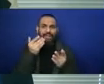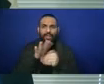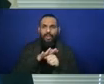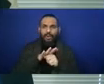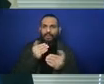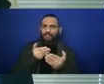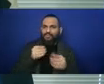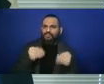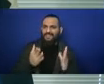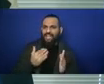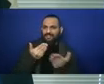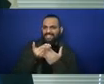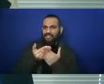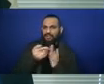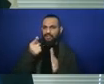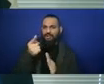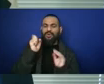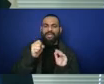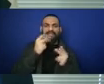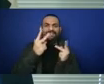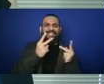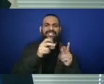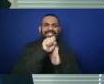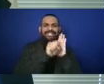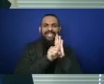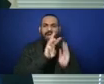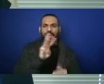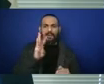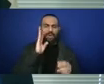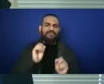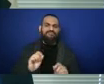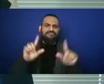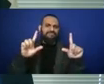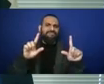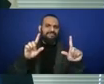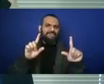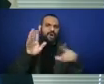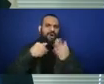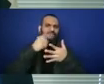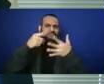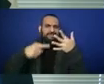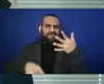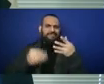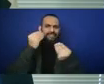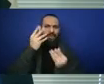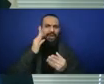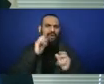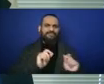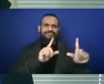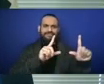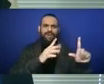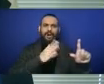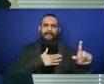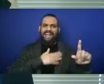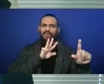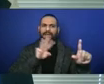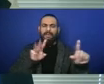visit the state website, and we'll have all of this up, by the way, on my website. But you can visit the state website at